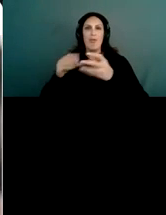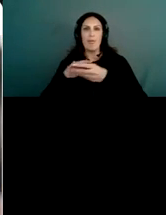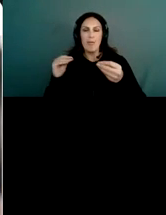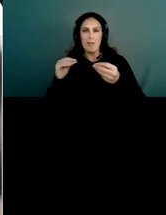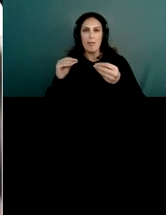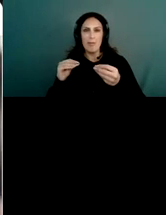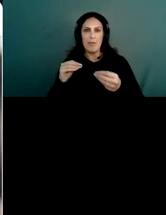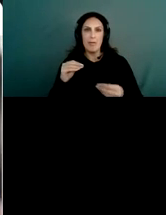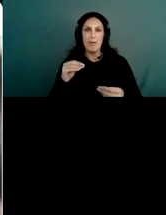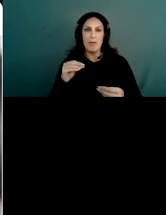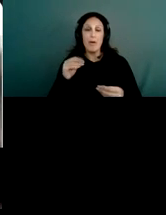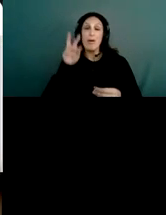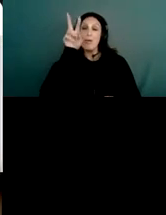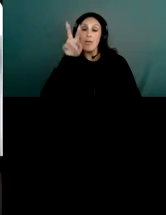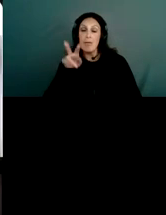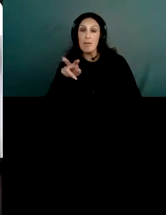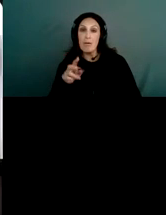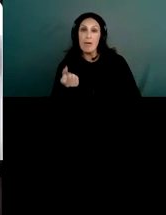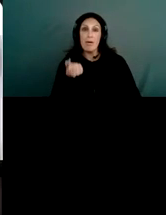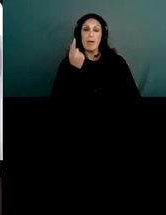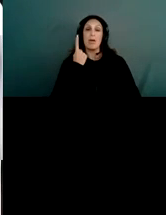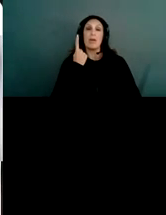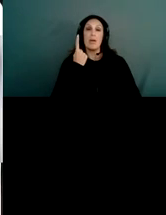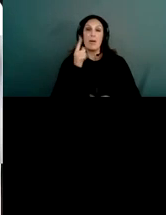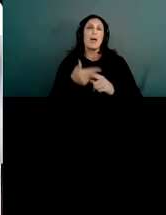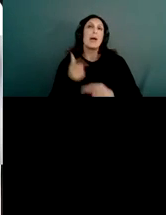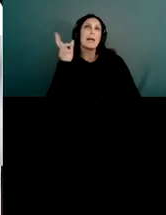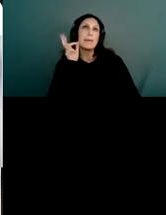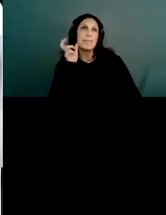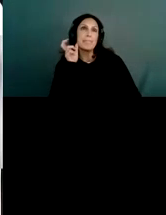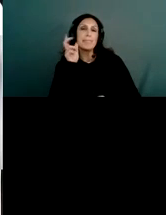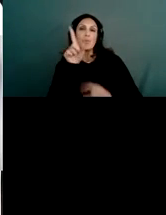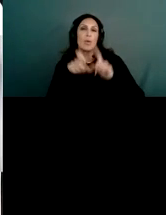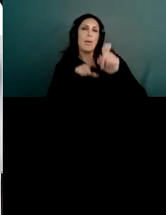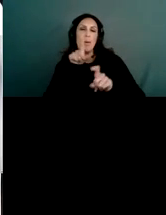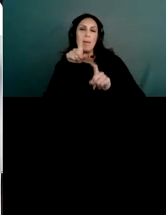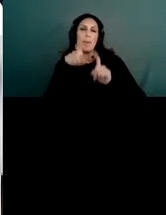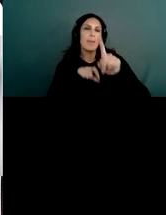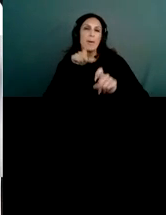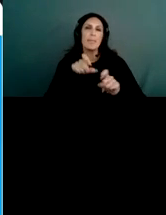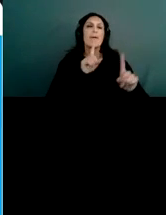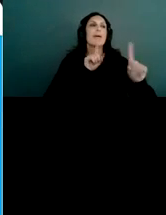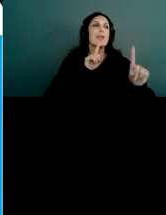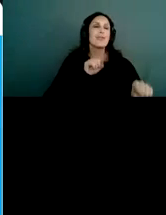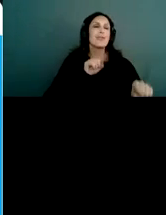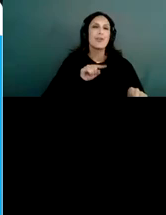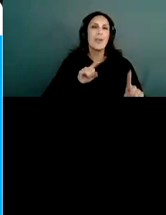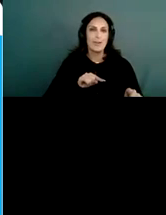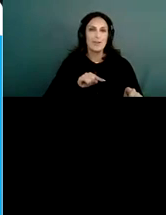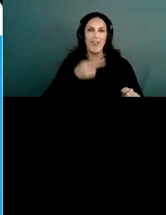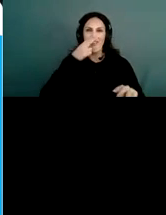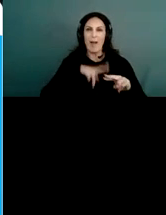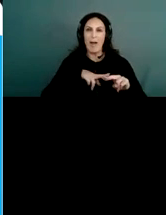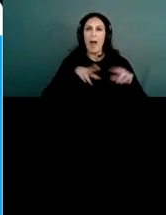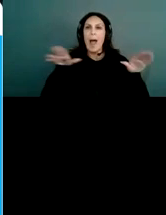with the program and provide contextual information for the elements they will see in the activities. The activity